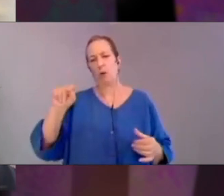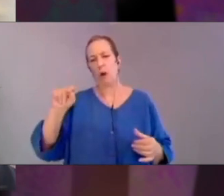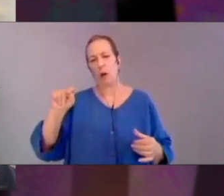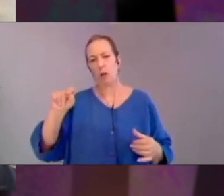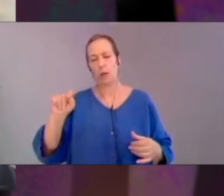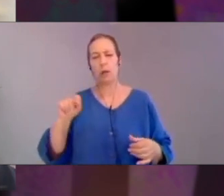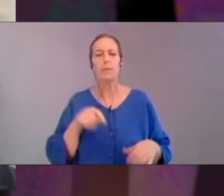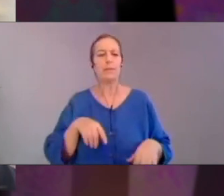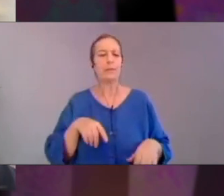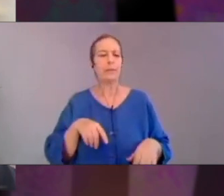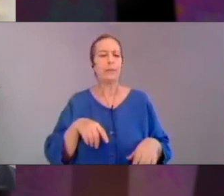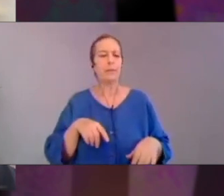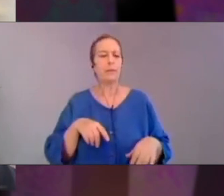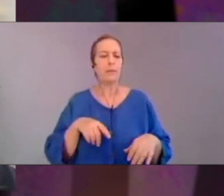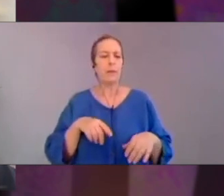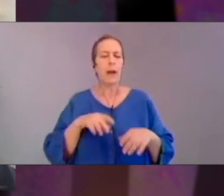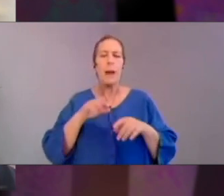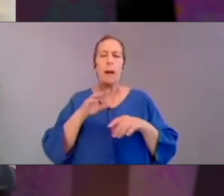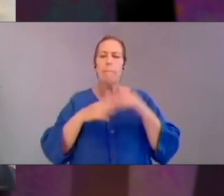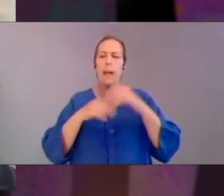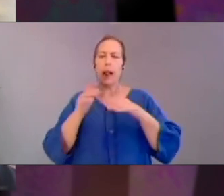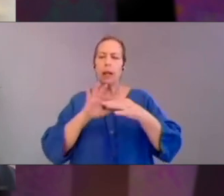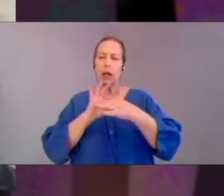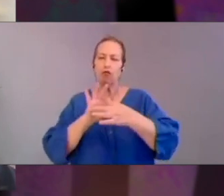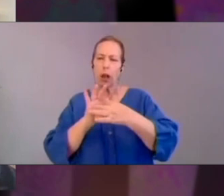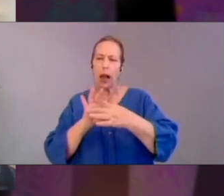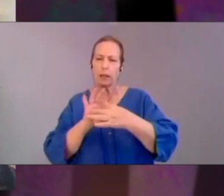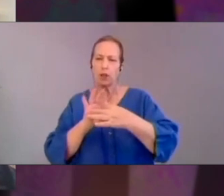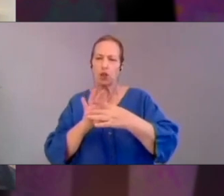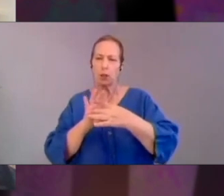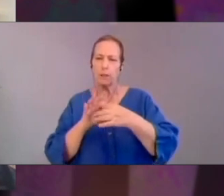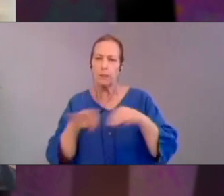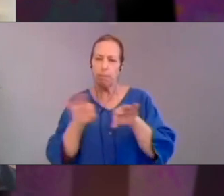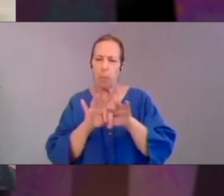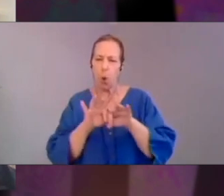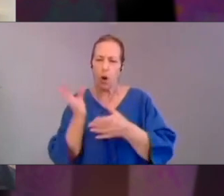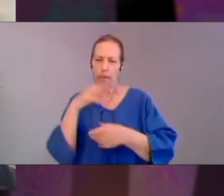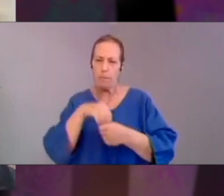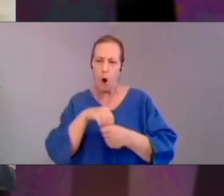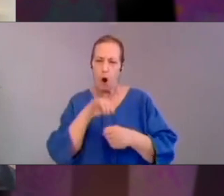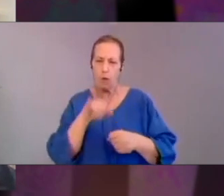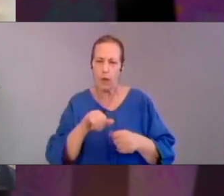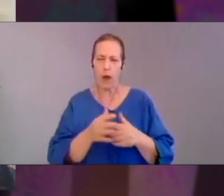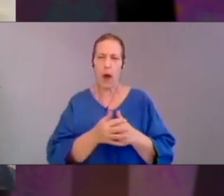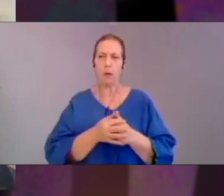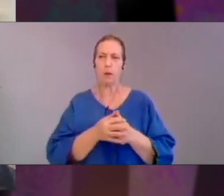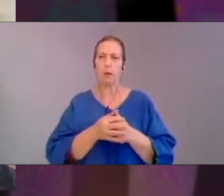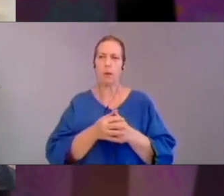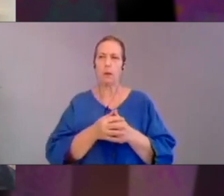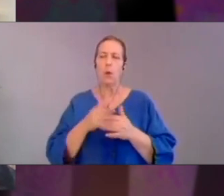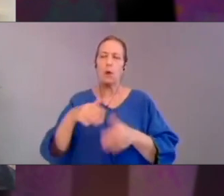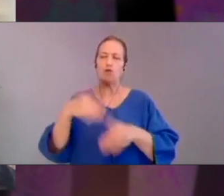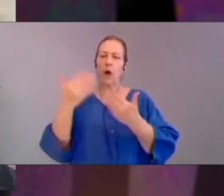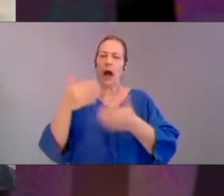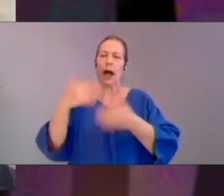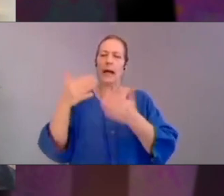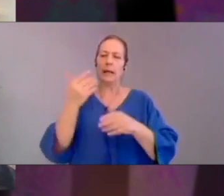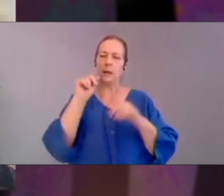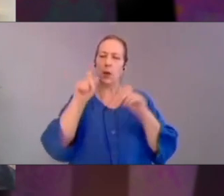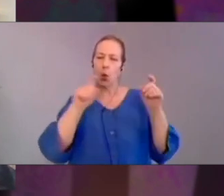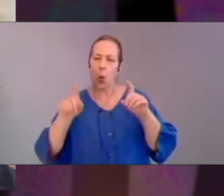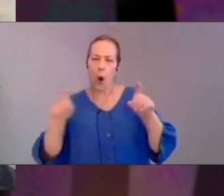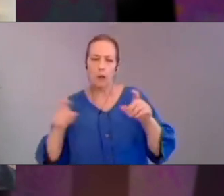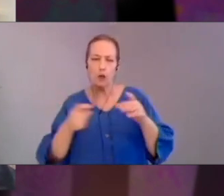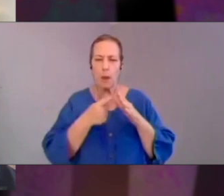are questions of audience at the beginning, like what media makes the most sense to convey what you're trying